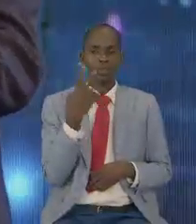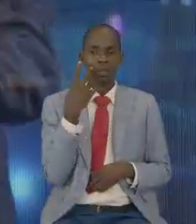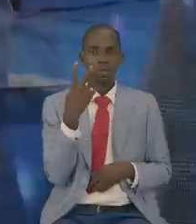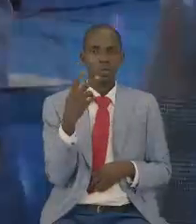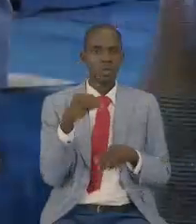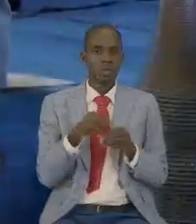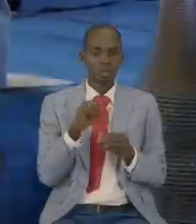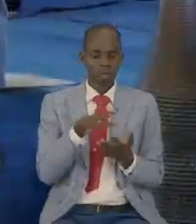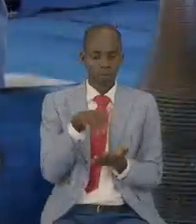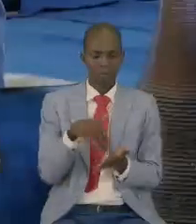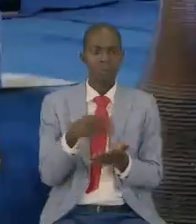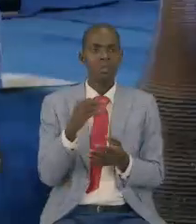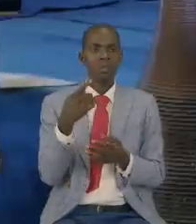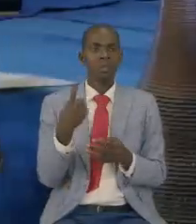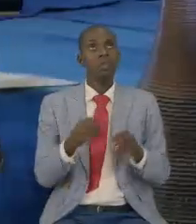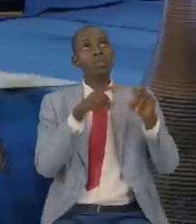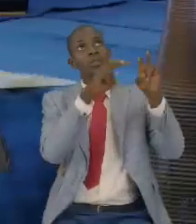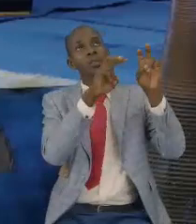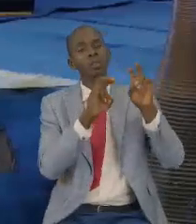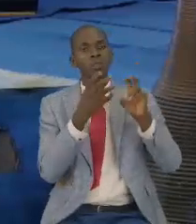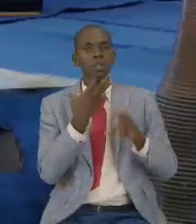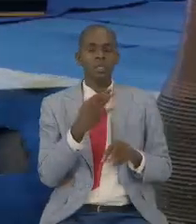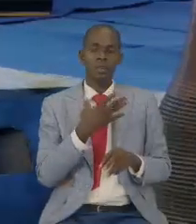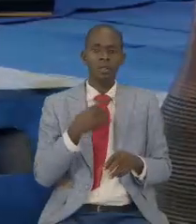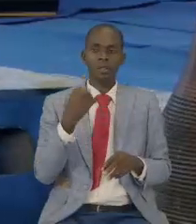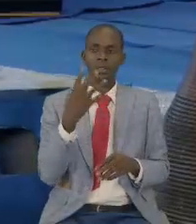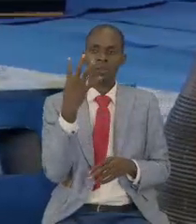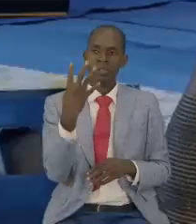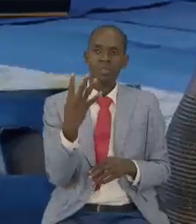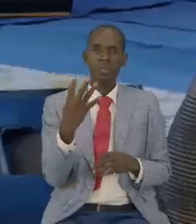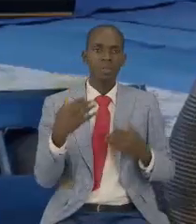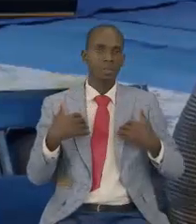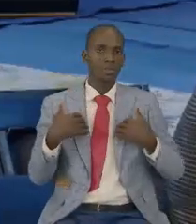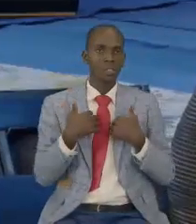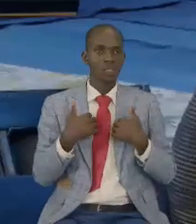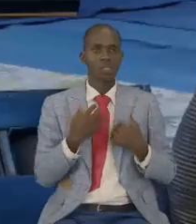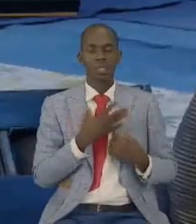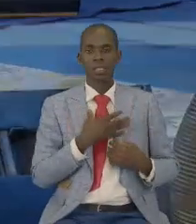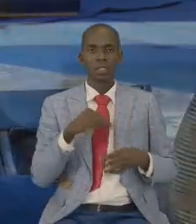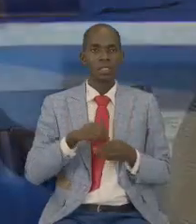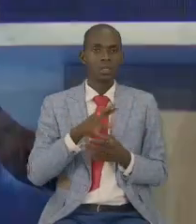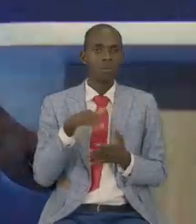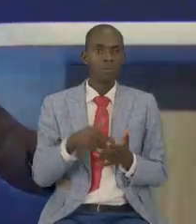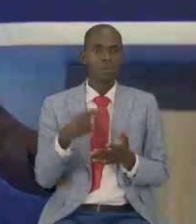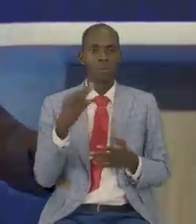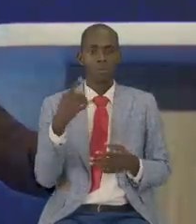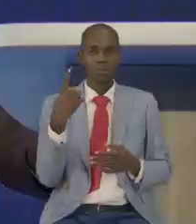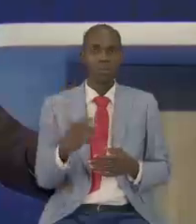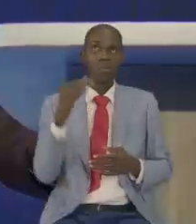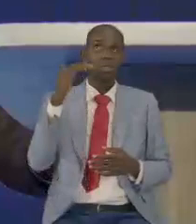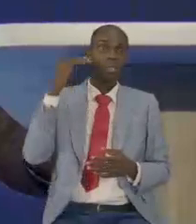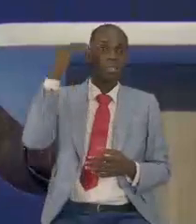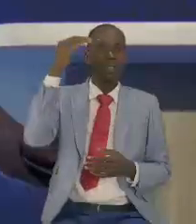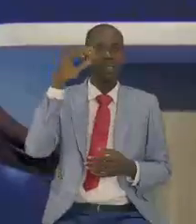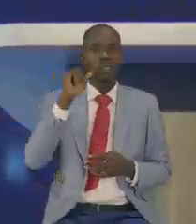four beasts, the living creatures, and in the midst of the elders, stood a lamb,